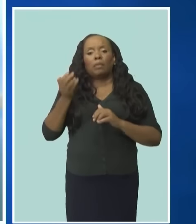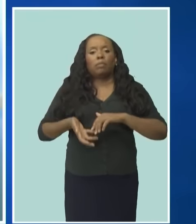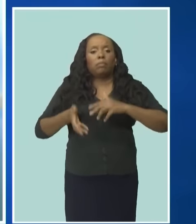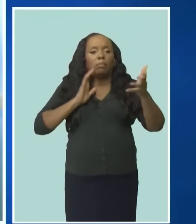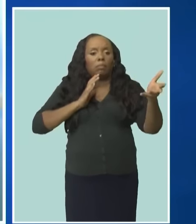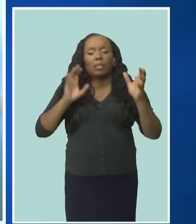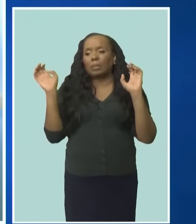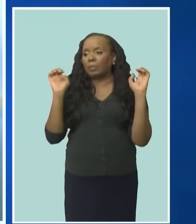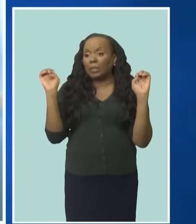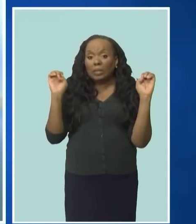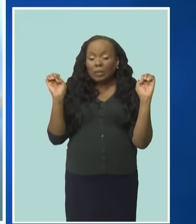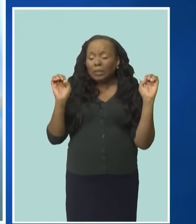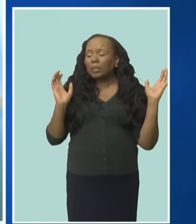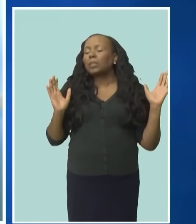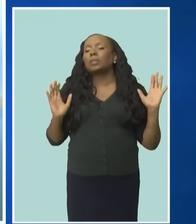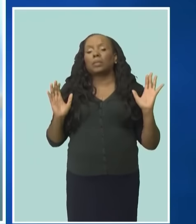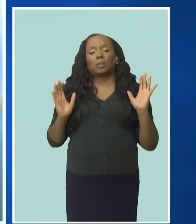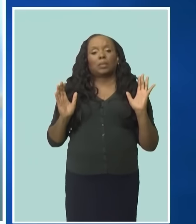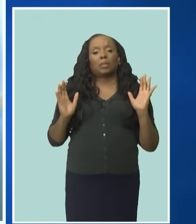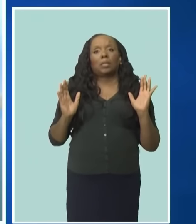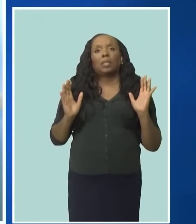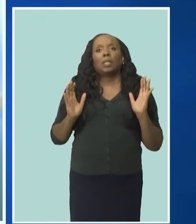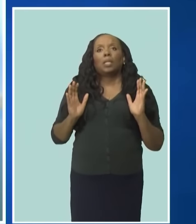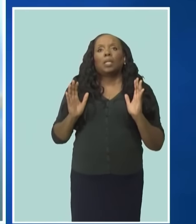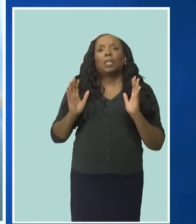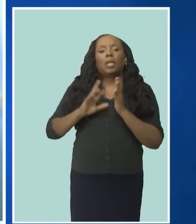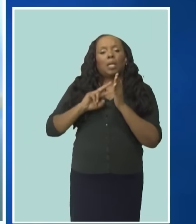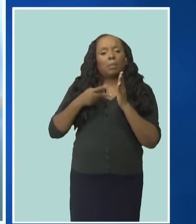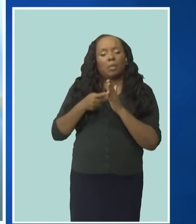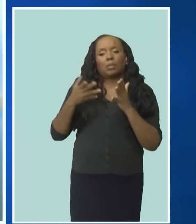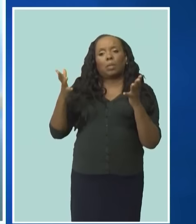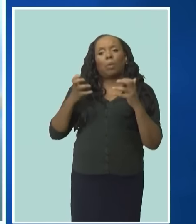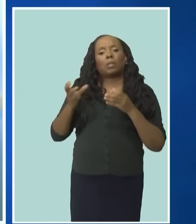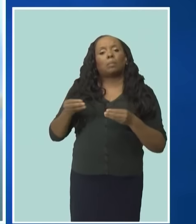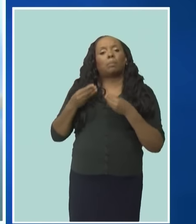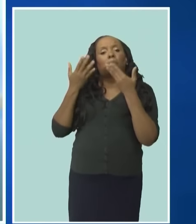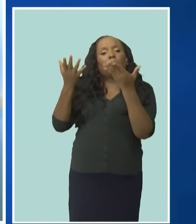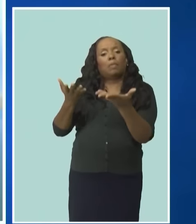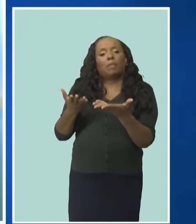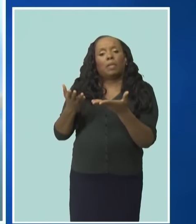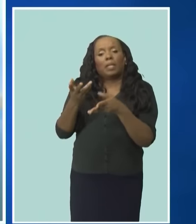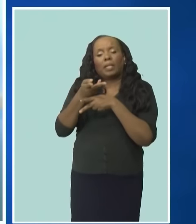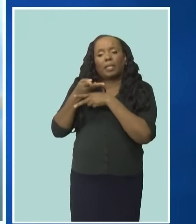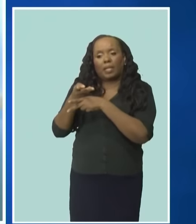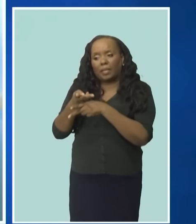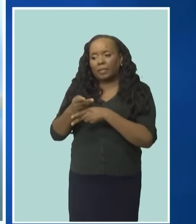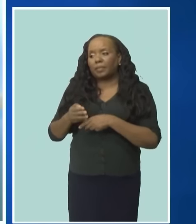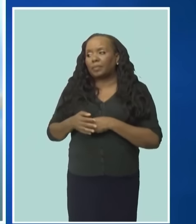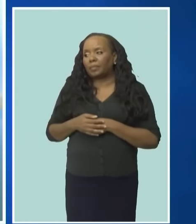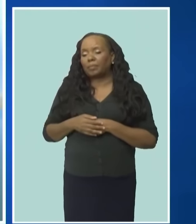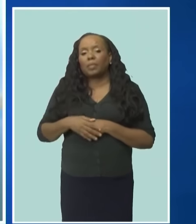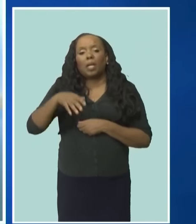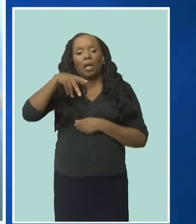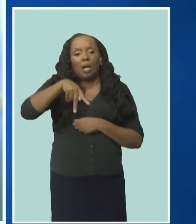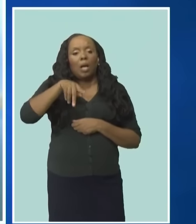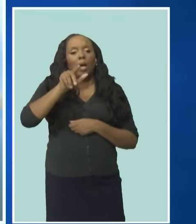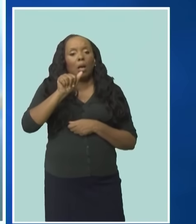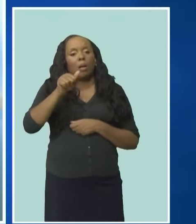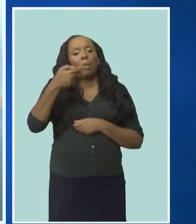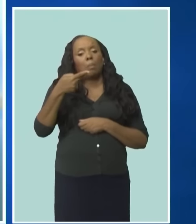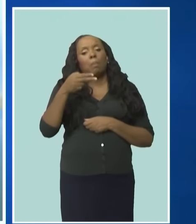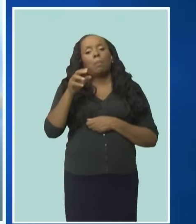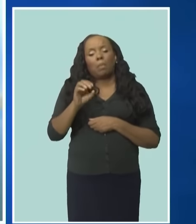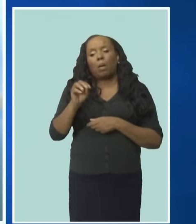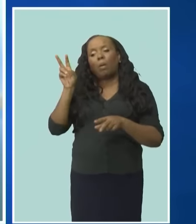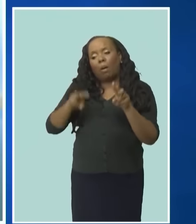emergencies extends to the very infrastructure that delivers care. The recent PAHO Hospital Safety Index and Green Assessment of Polyclinics